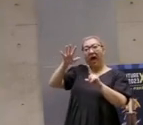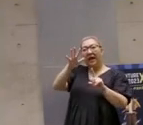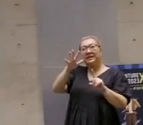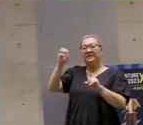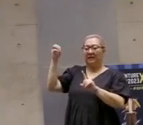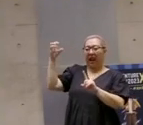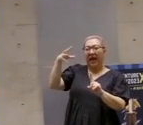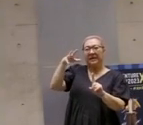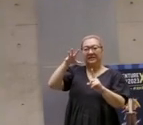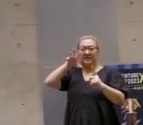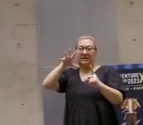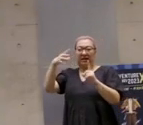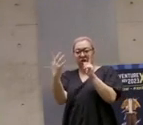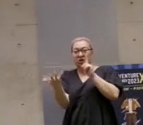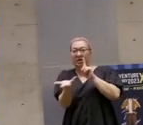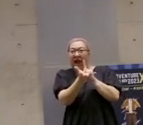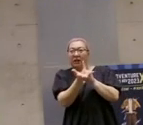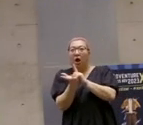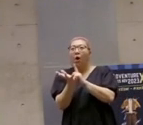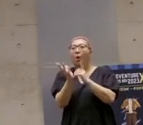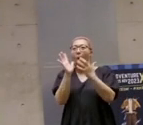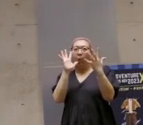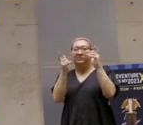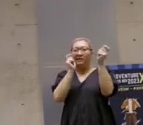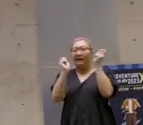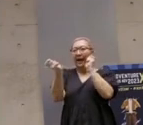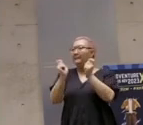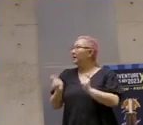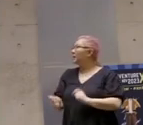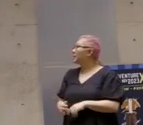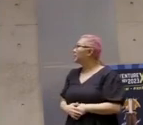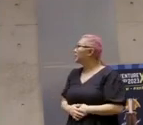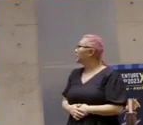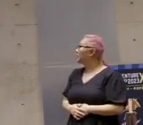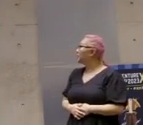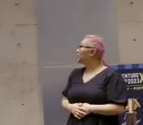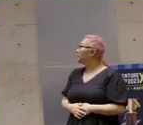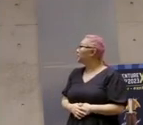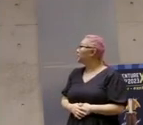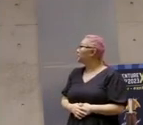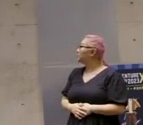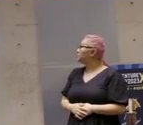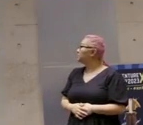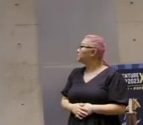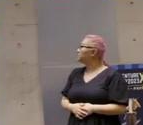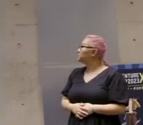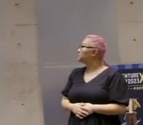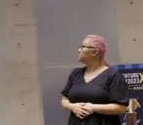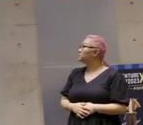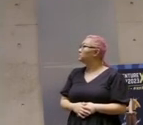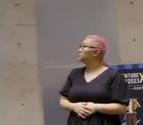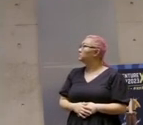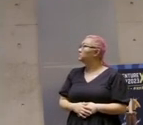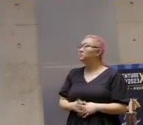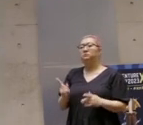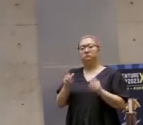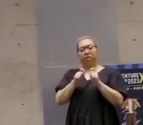the sorts of things you'd expect. The leading article referred to the visit of a Nobel Prize winner from some unpronounceable Eastern European